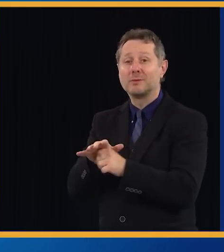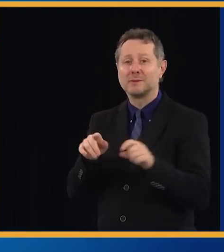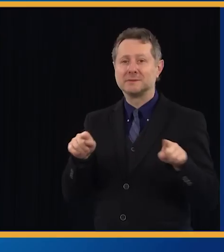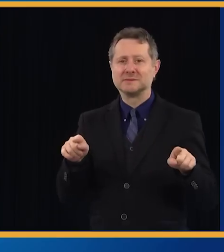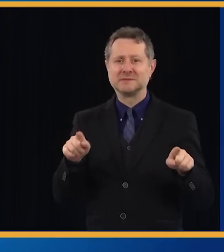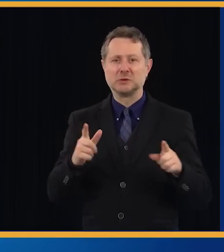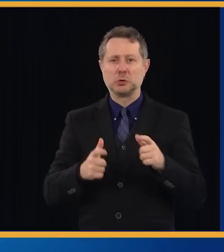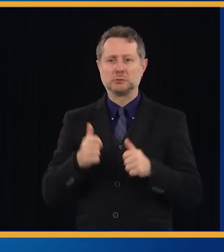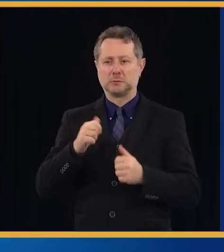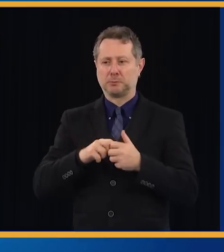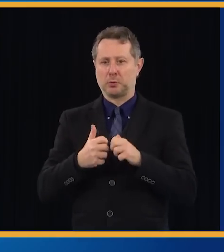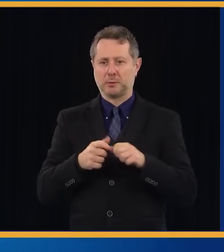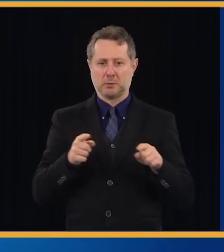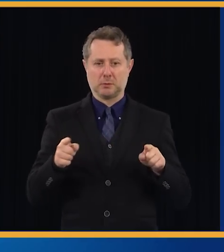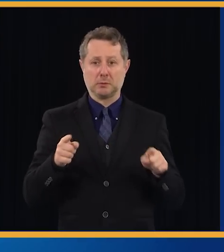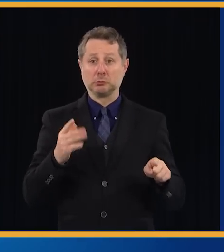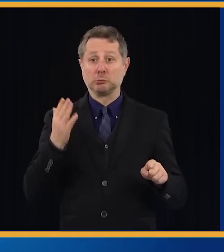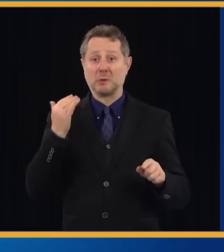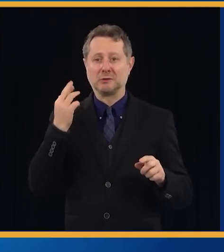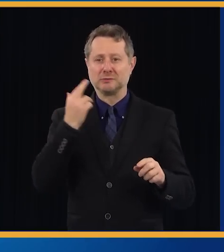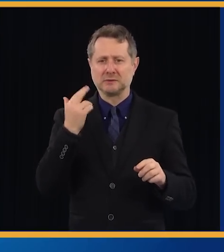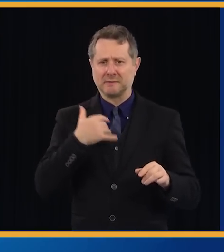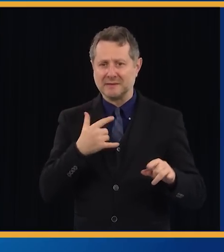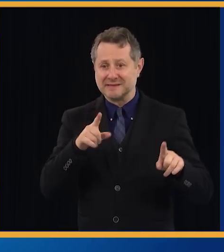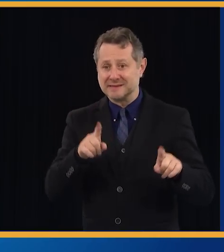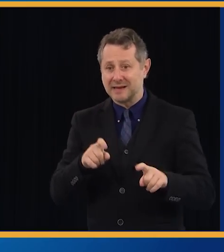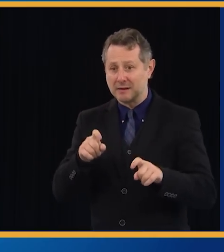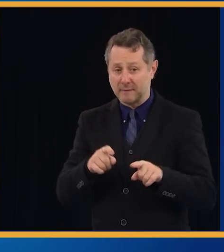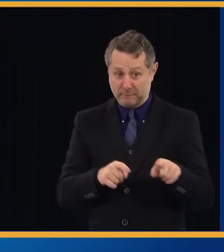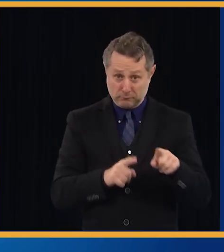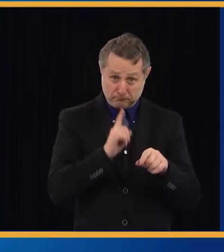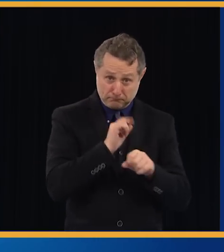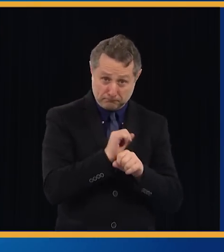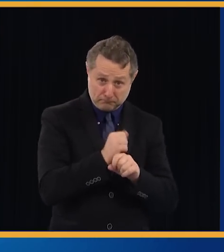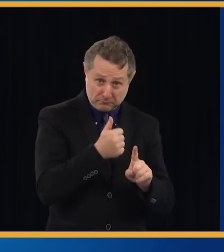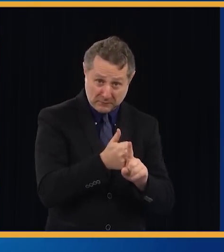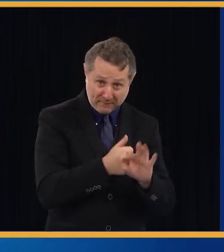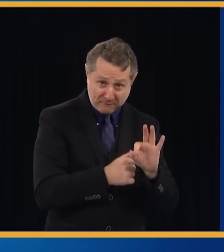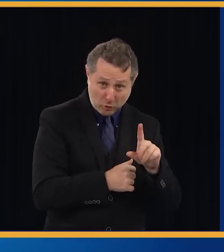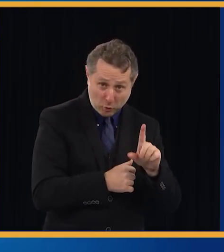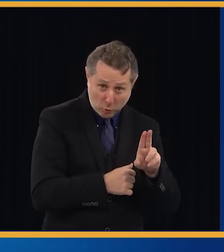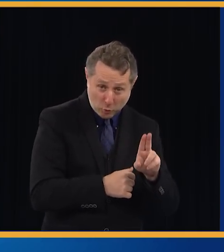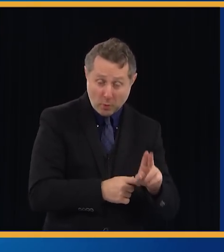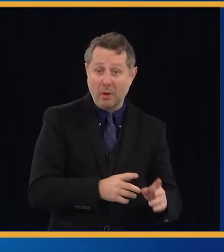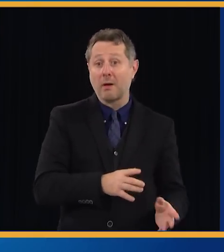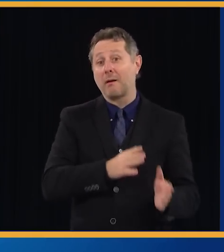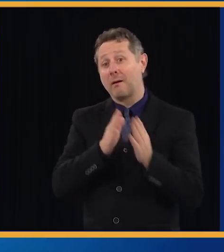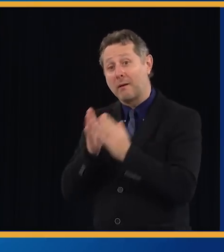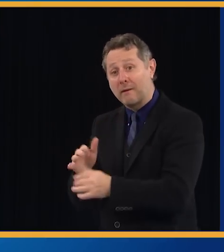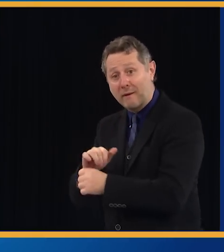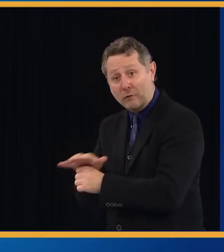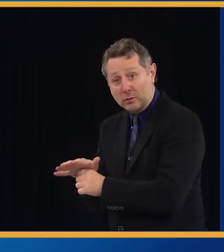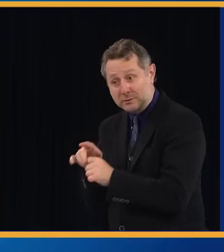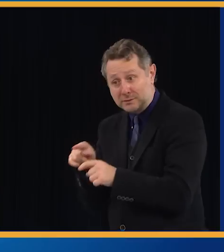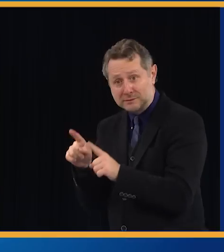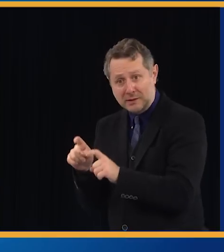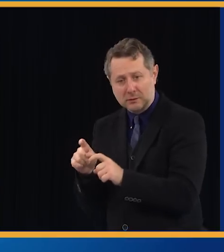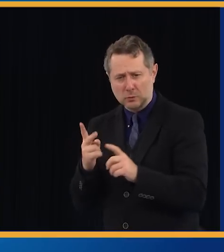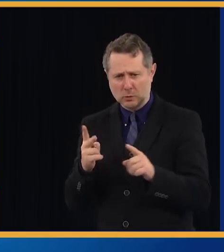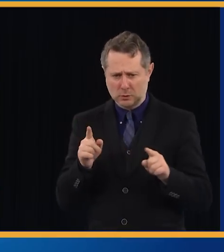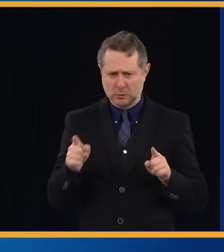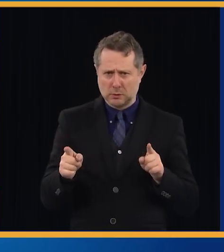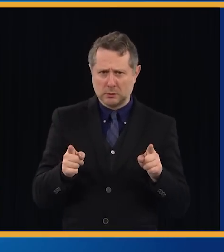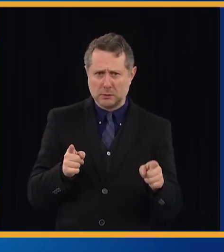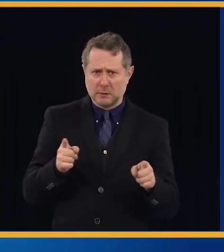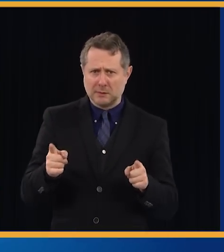testing for the flu and you're testing for COVID on top of all the other tests you do. That could